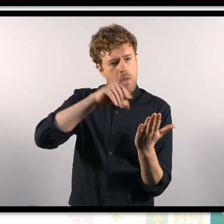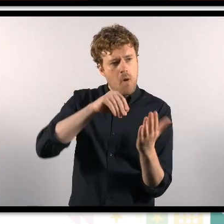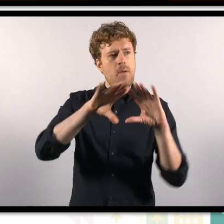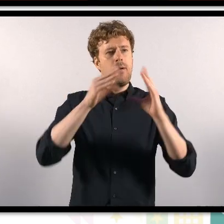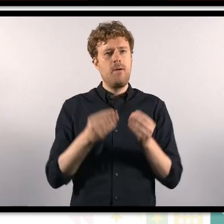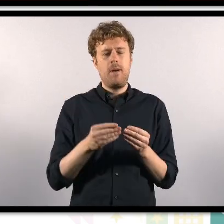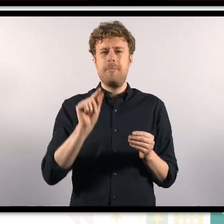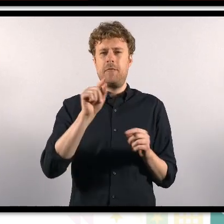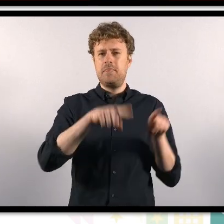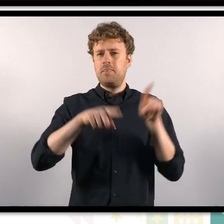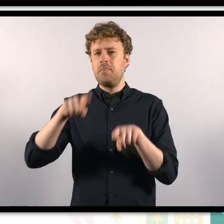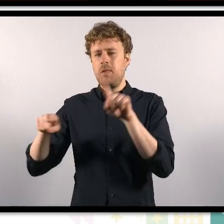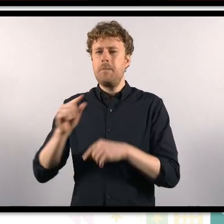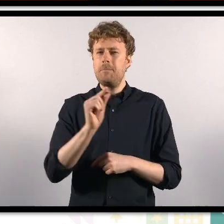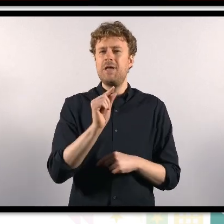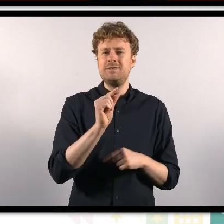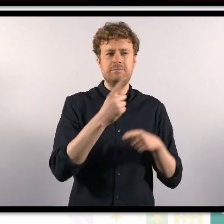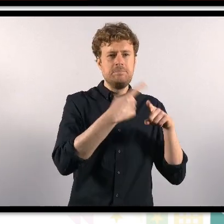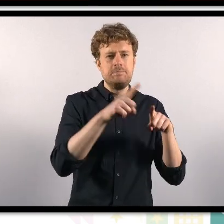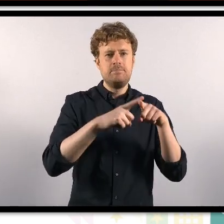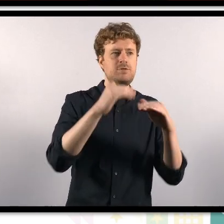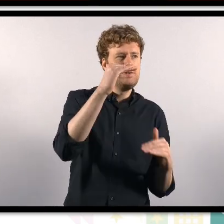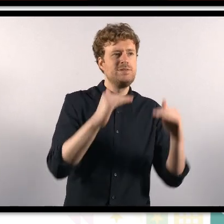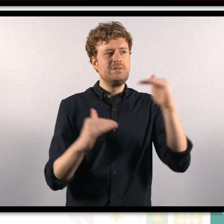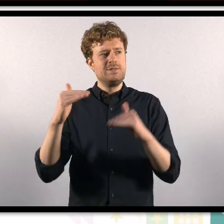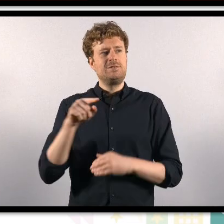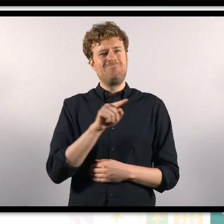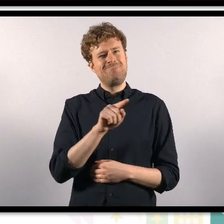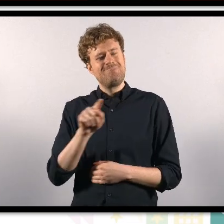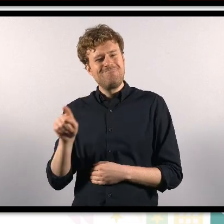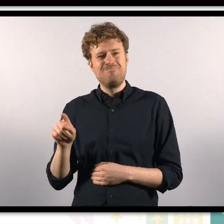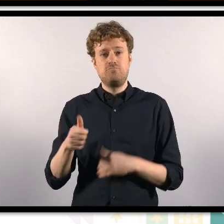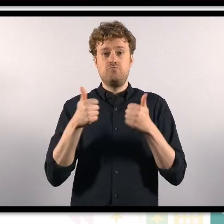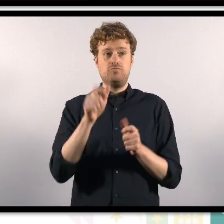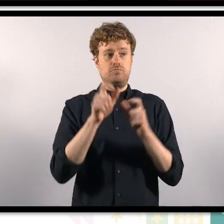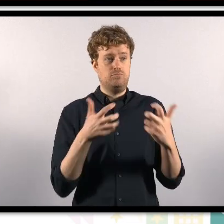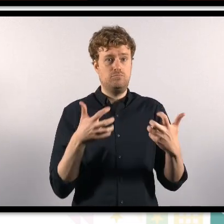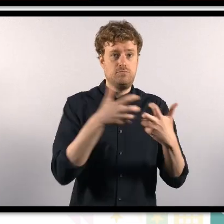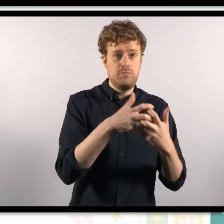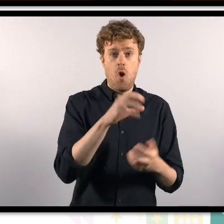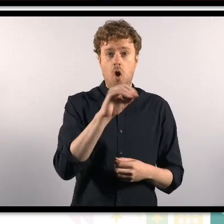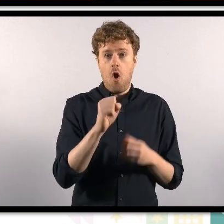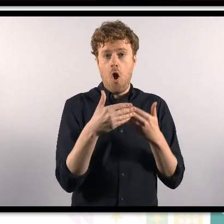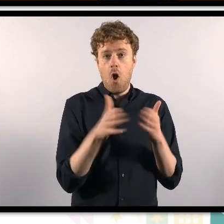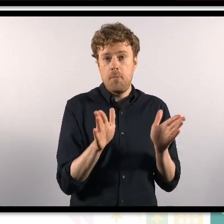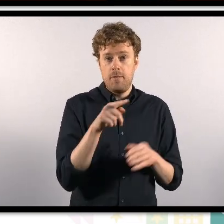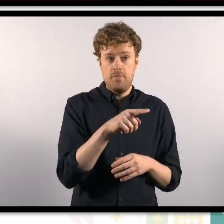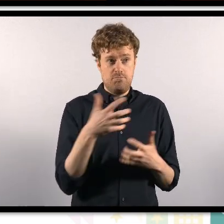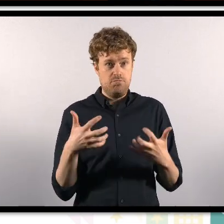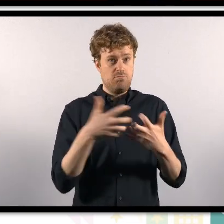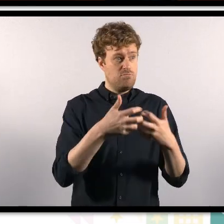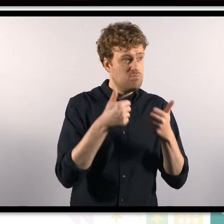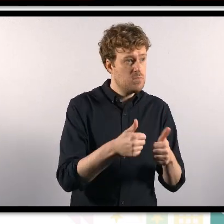Associate exam is available to register and take. So it is available if you go to that QR code, and obviously when you